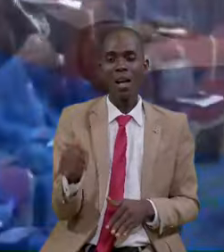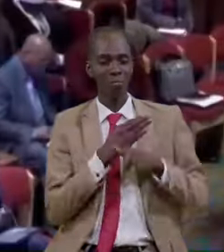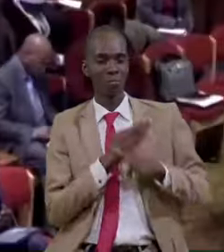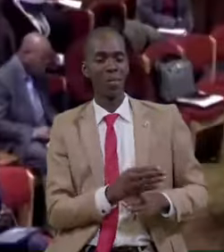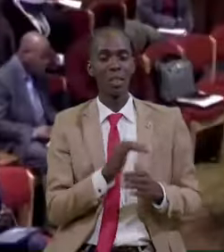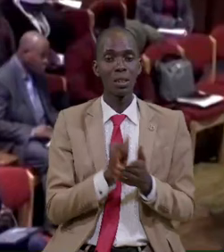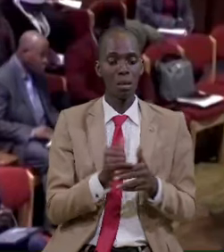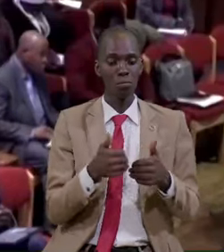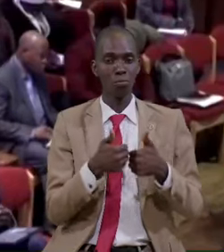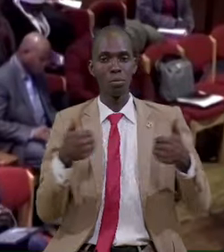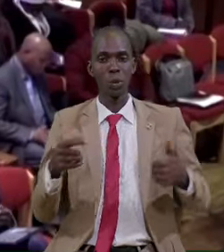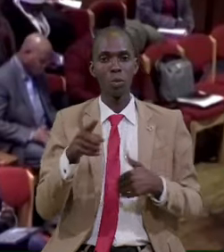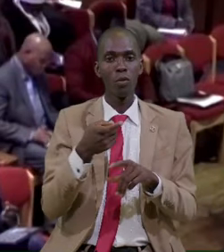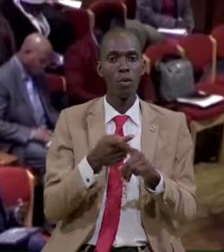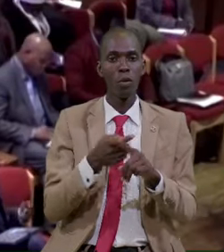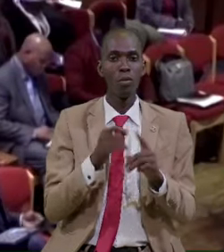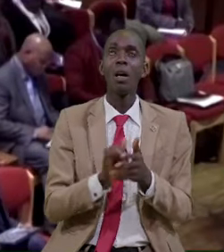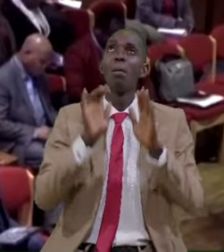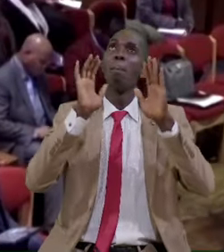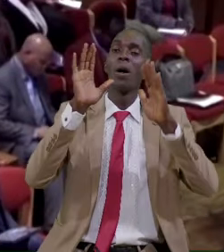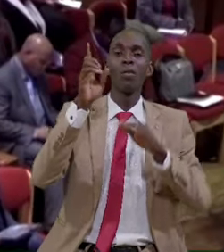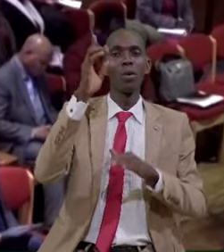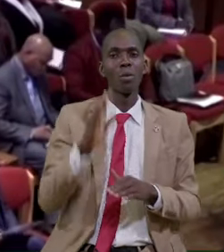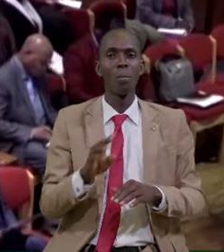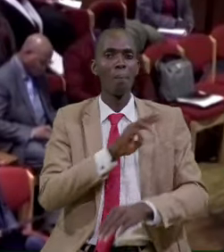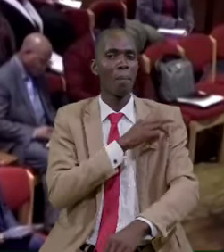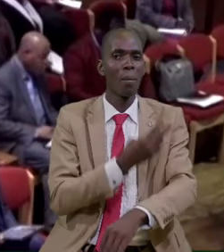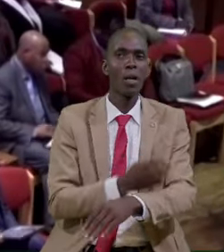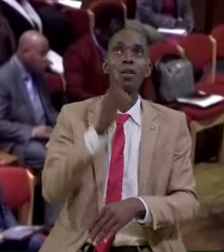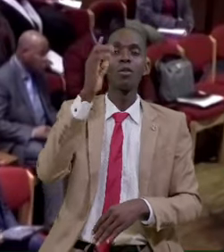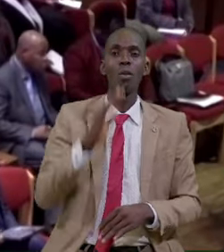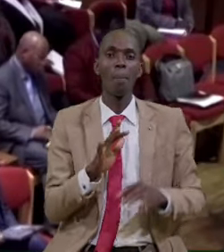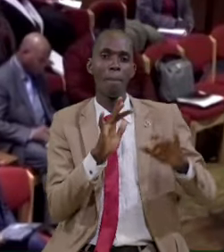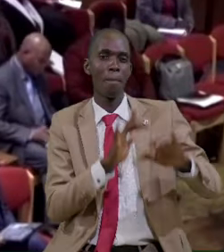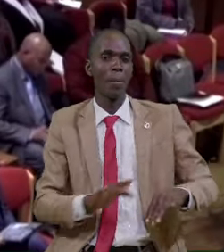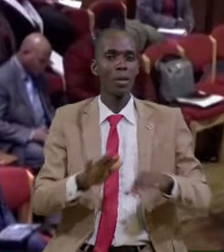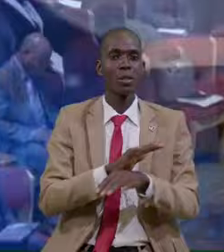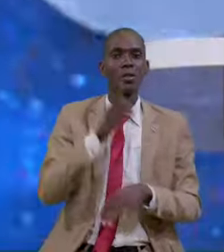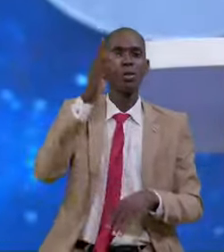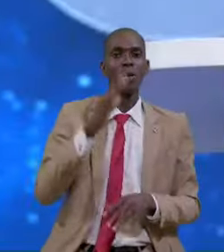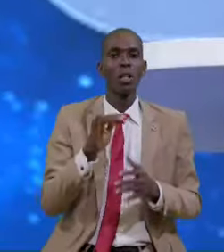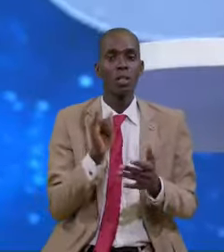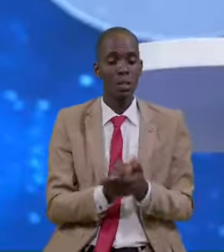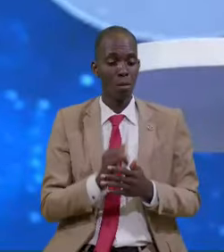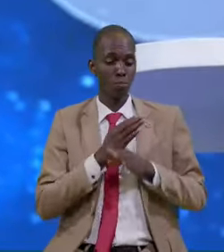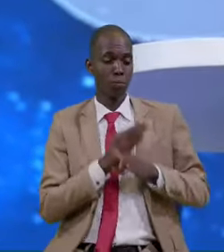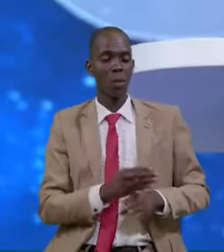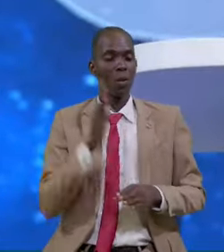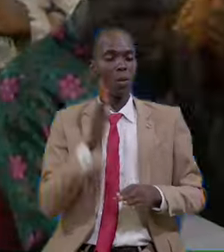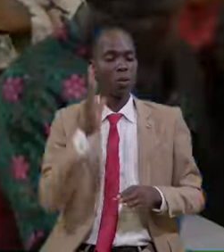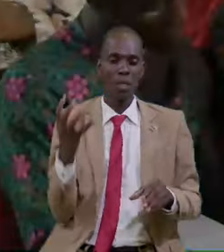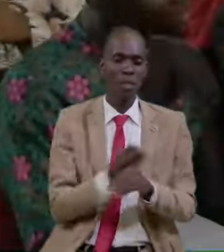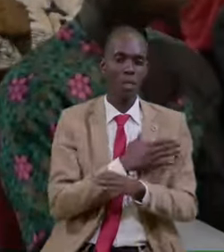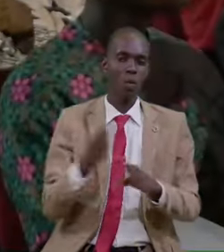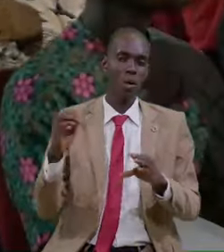from that marvelous God, mighty God, merciful God, that barrier will be taken away.